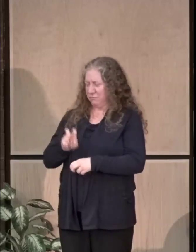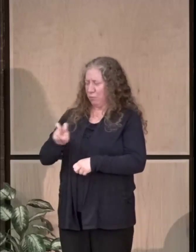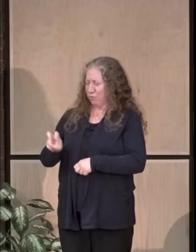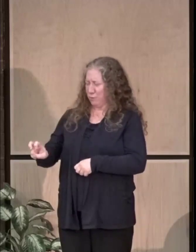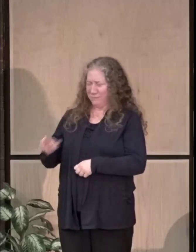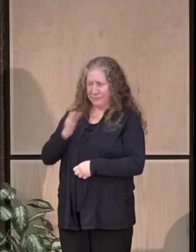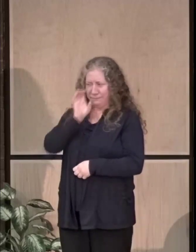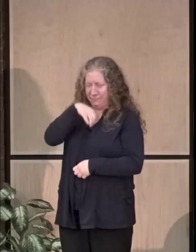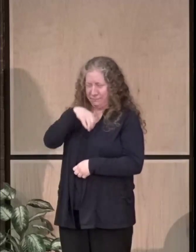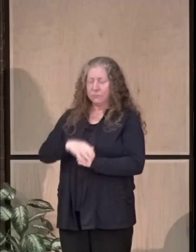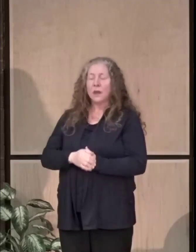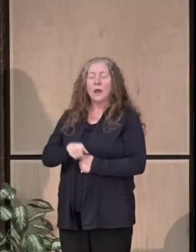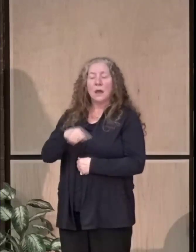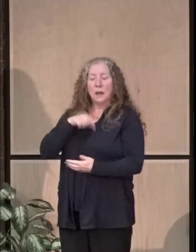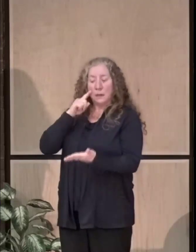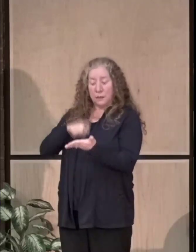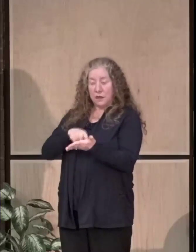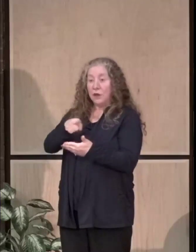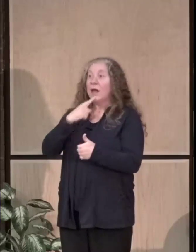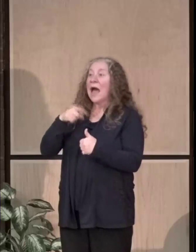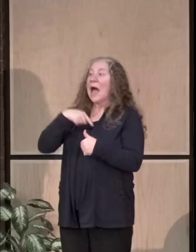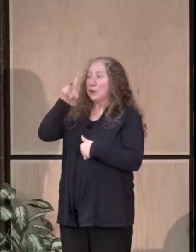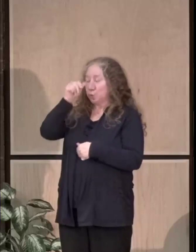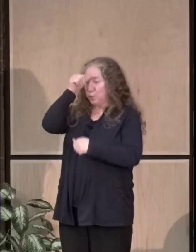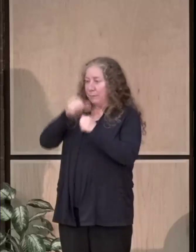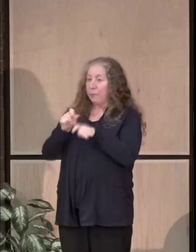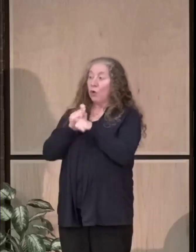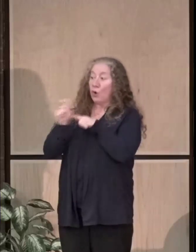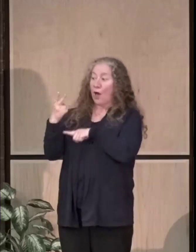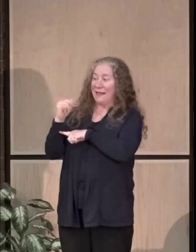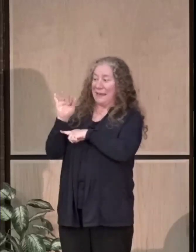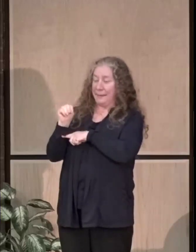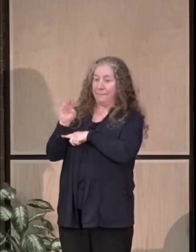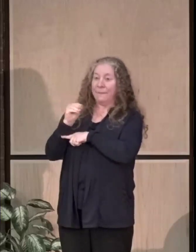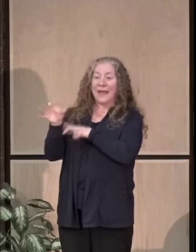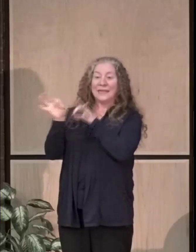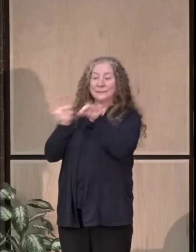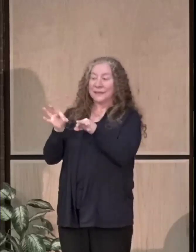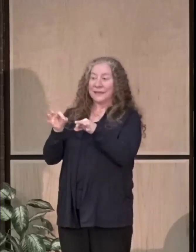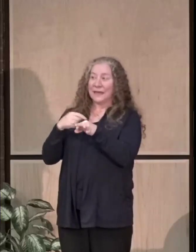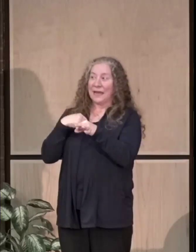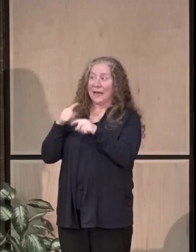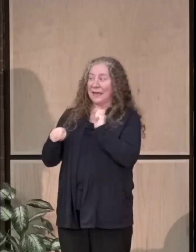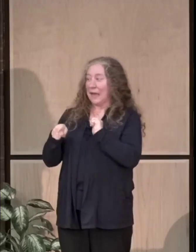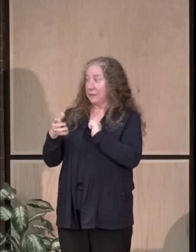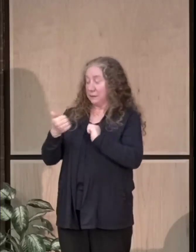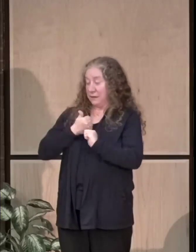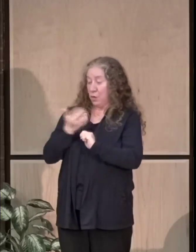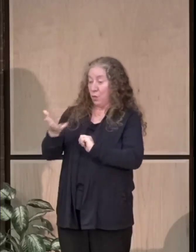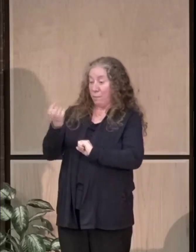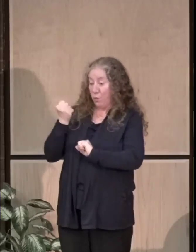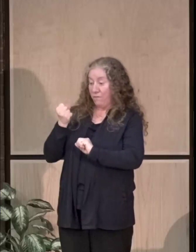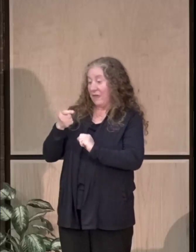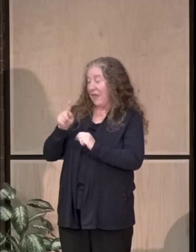on the first page, it says, and I do remember calling him and explaining I can't remove them. He said, okay.